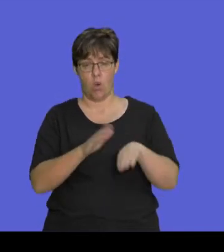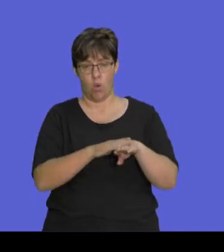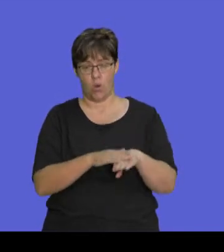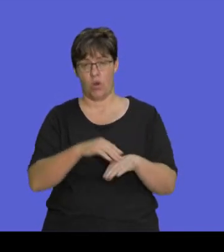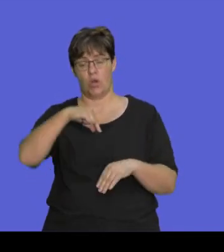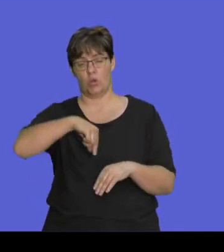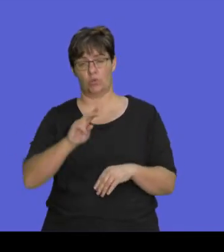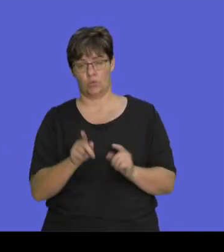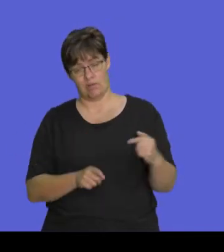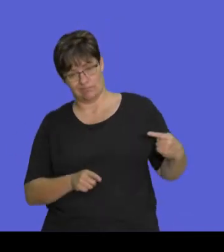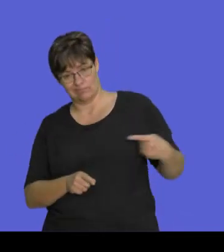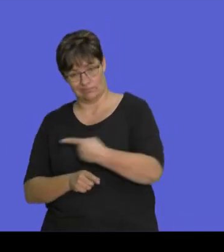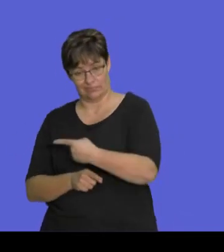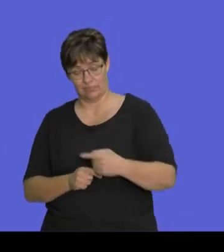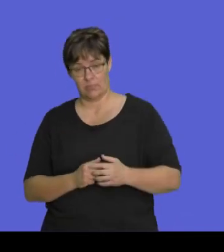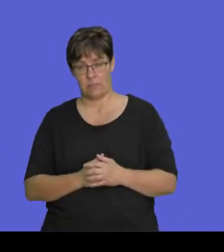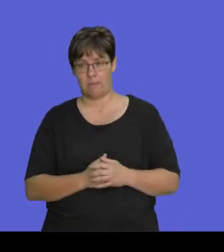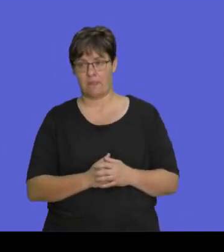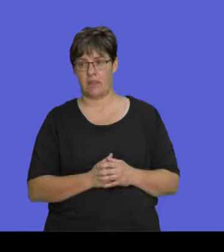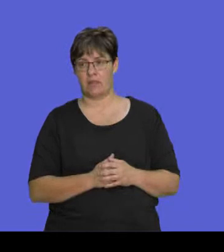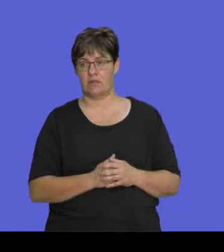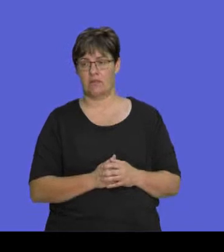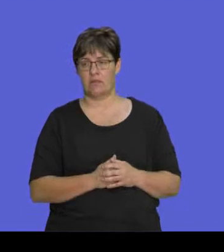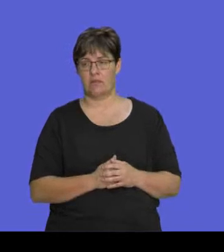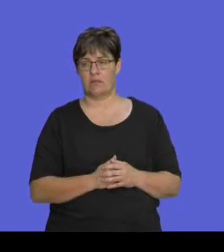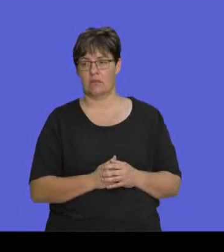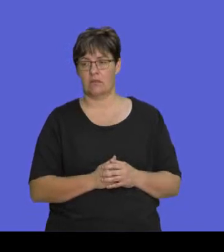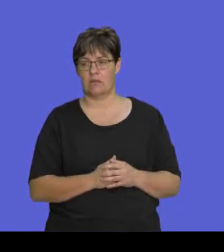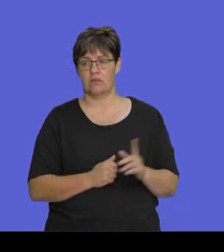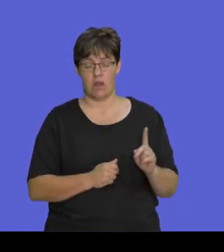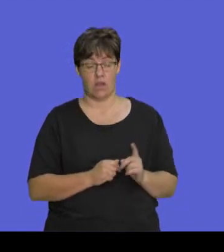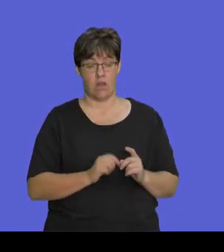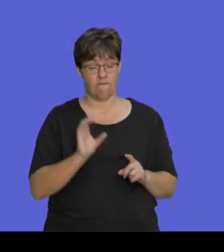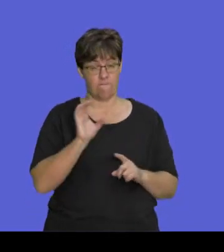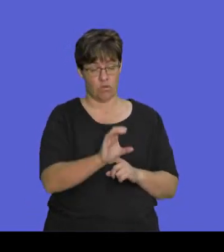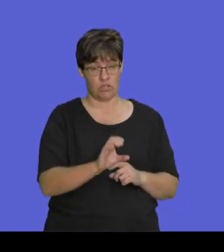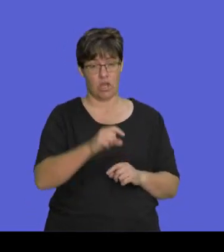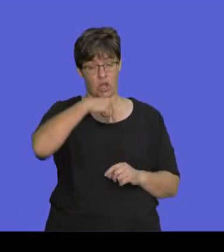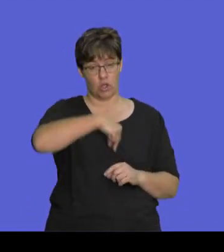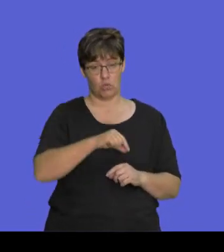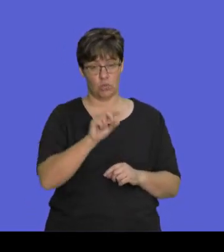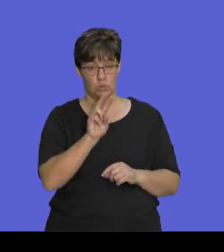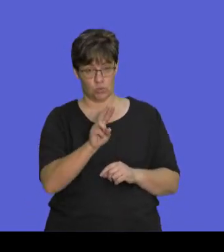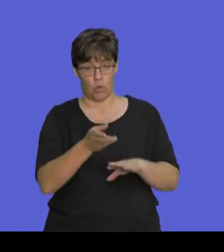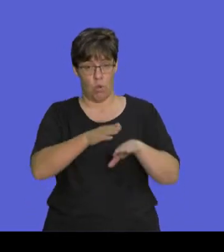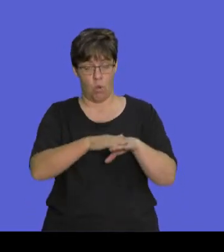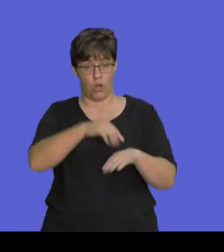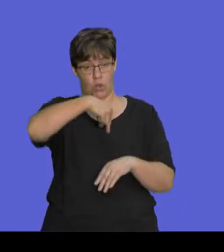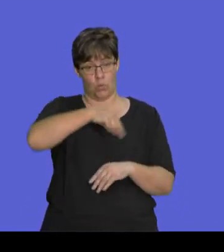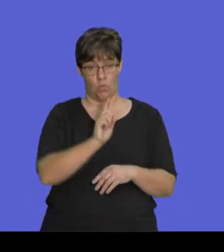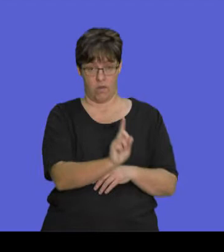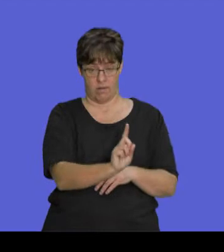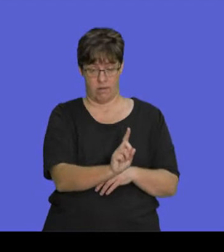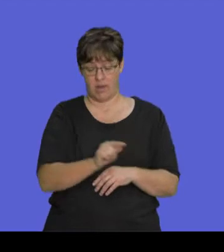is force by Q2 on Q1, right? And then this is the force